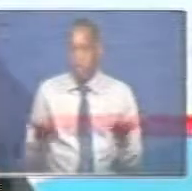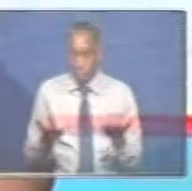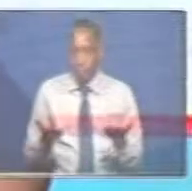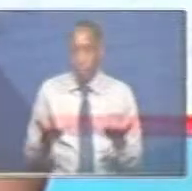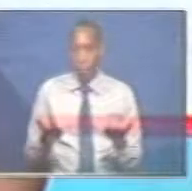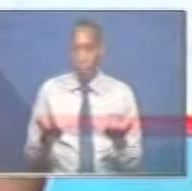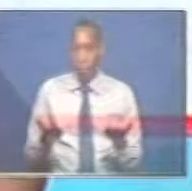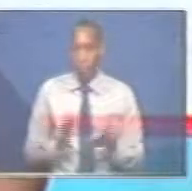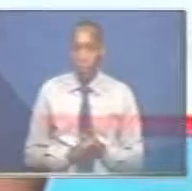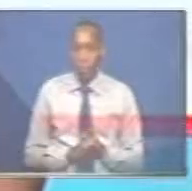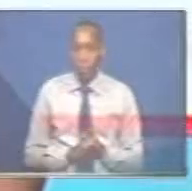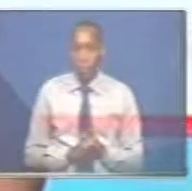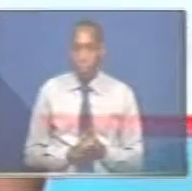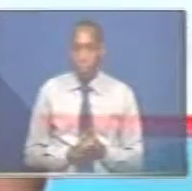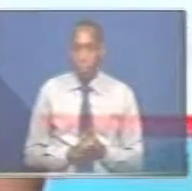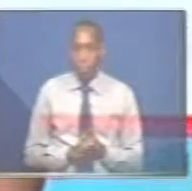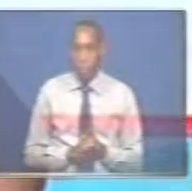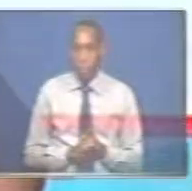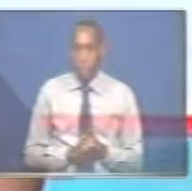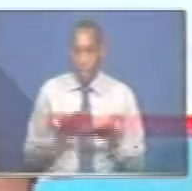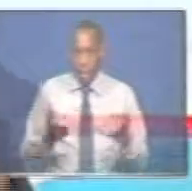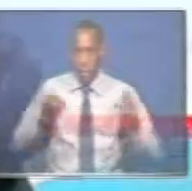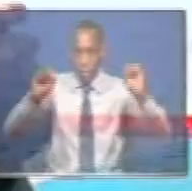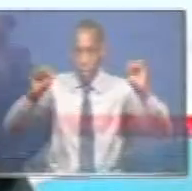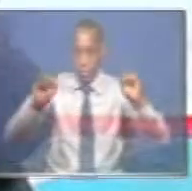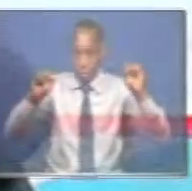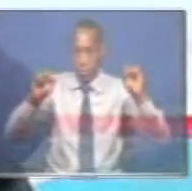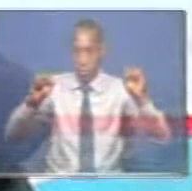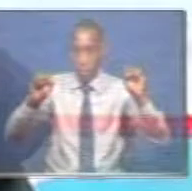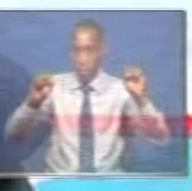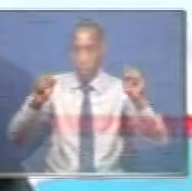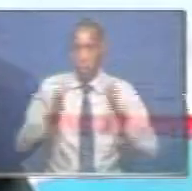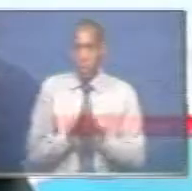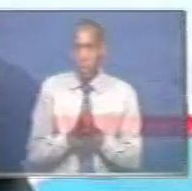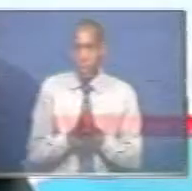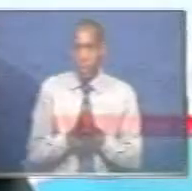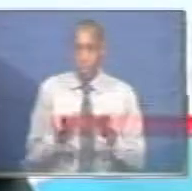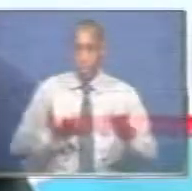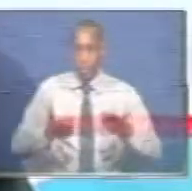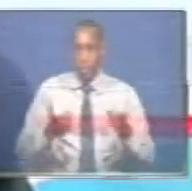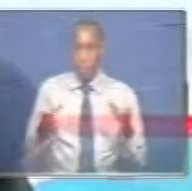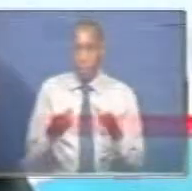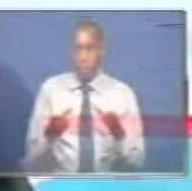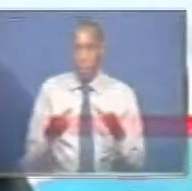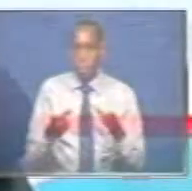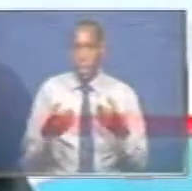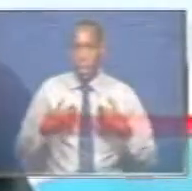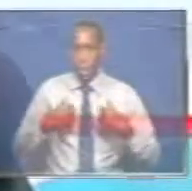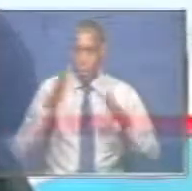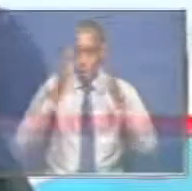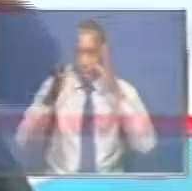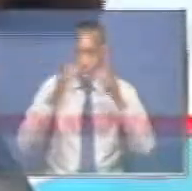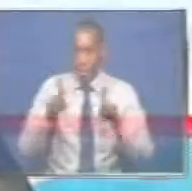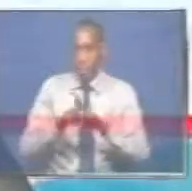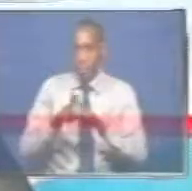right way. Okay. And that's where the funds and the those who are running the club should do. Mm-hmm. There should be initiatives like the way you have